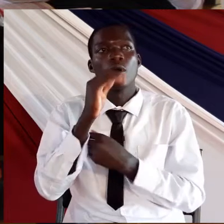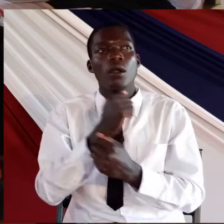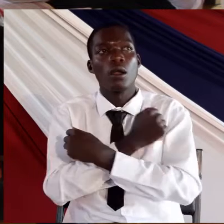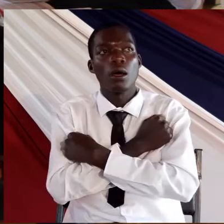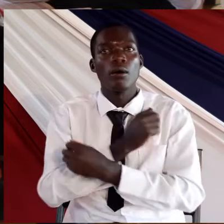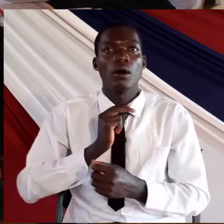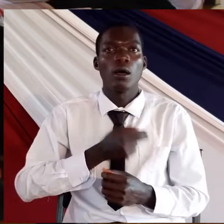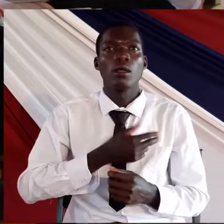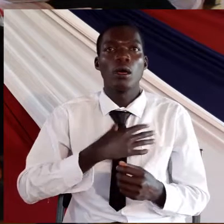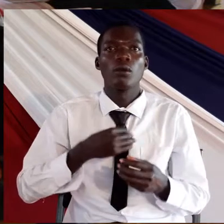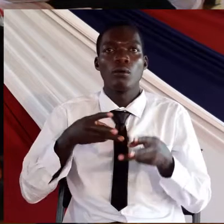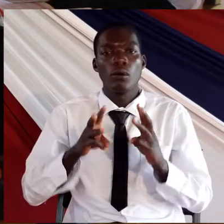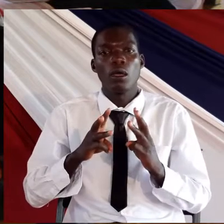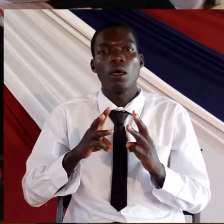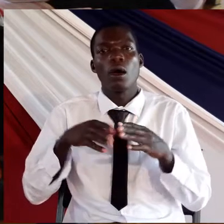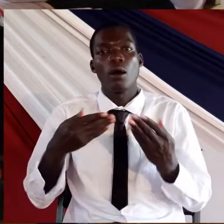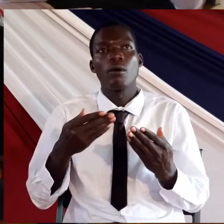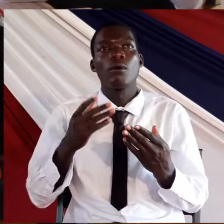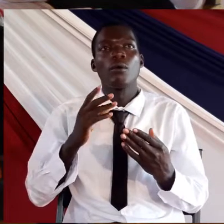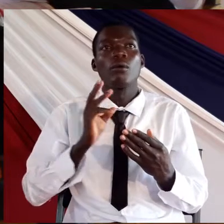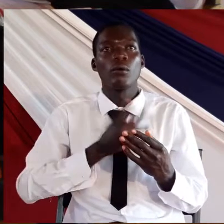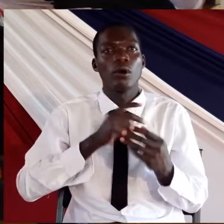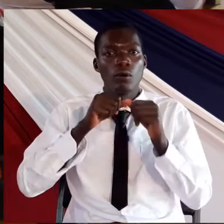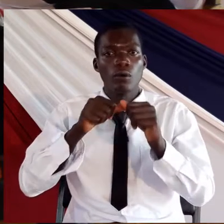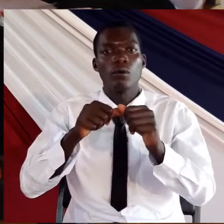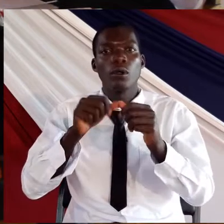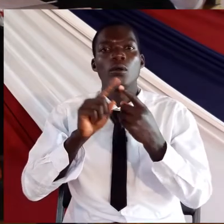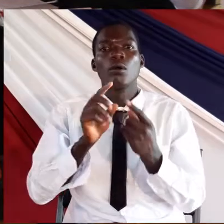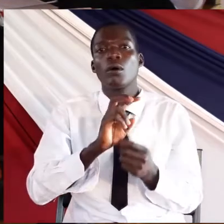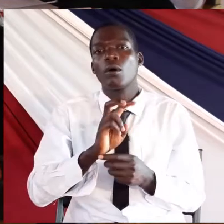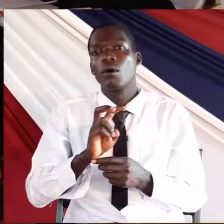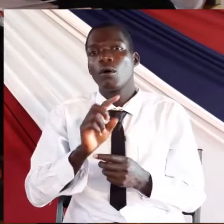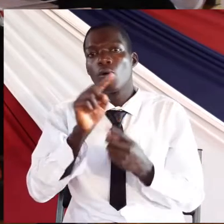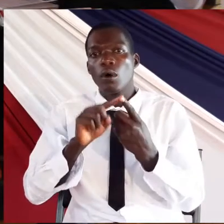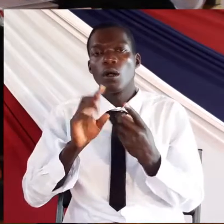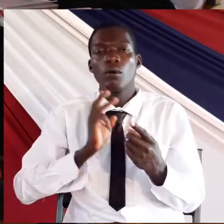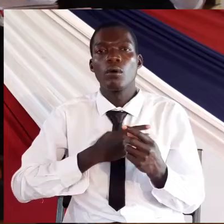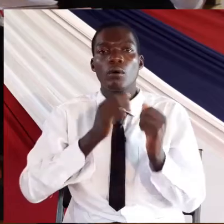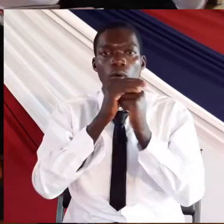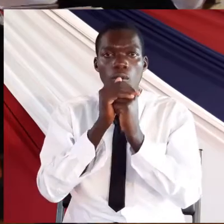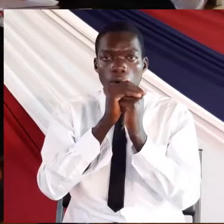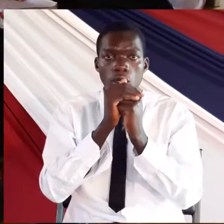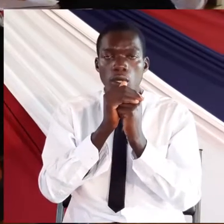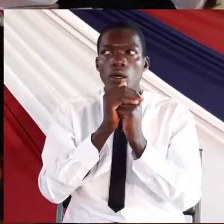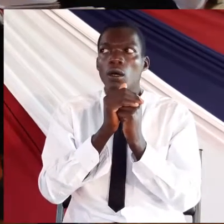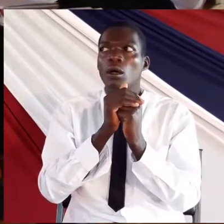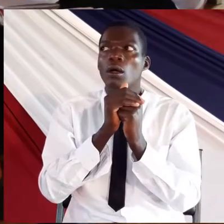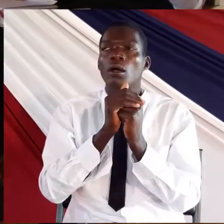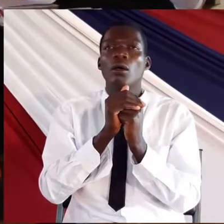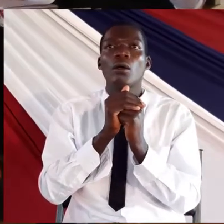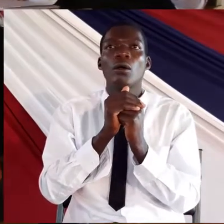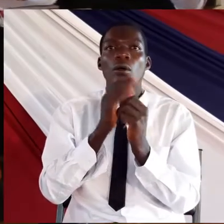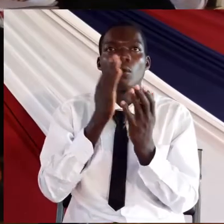whatever he does, the way it is recorded, allow me as you conclude. When now Moses puts this in writing,